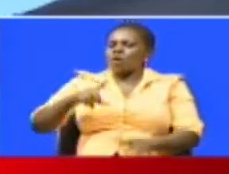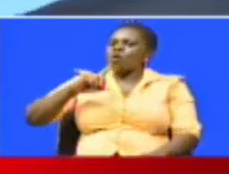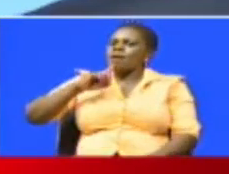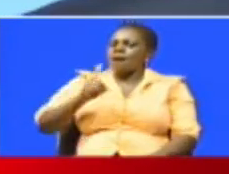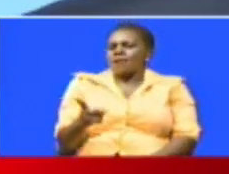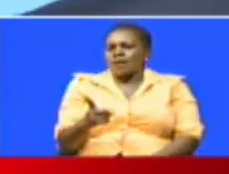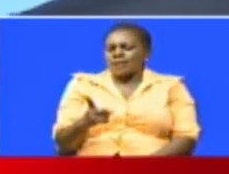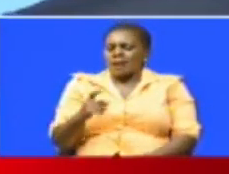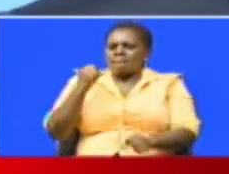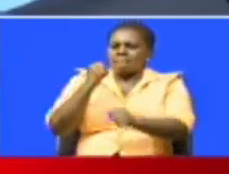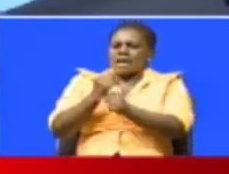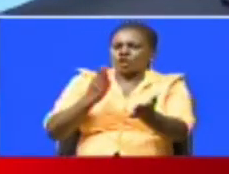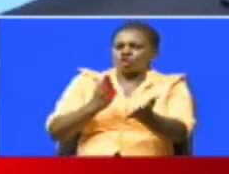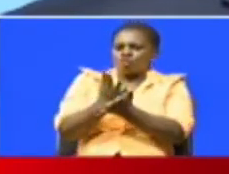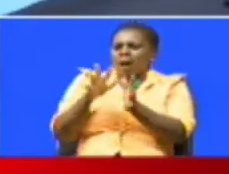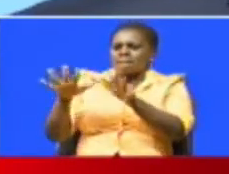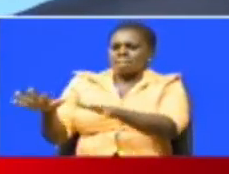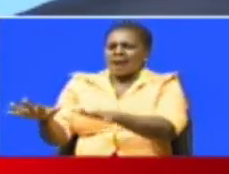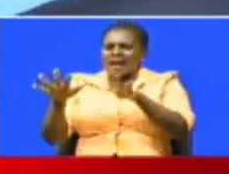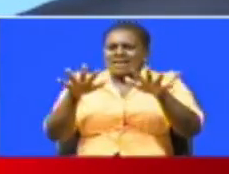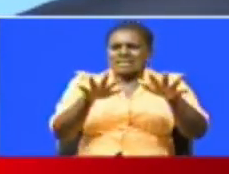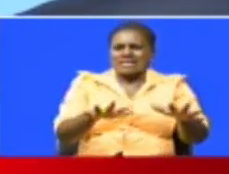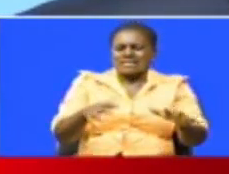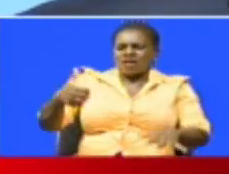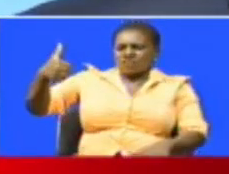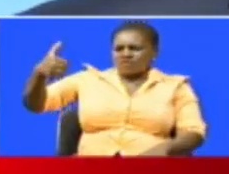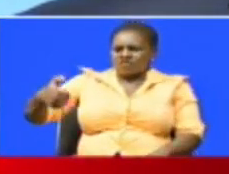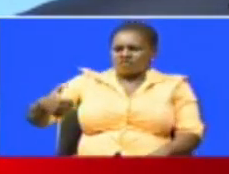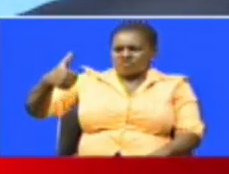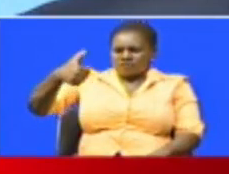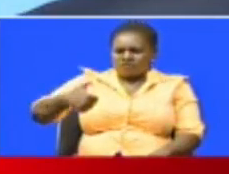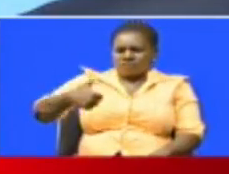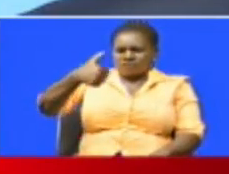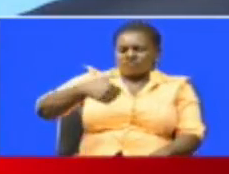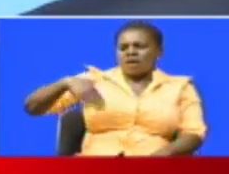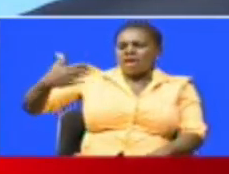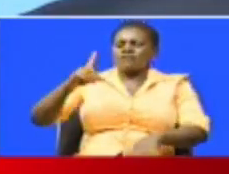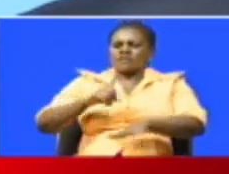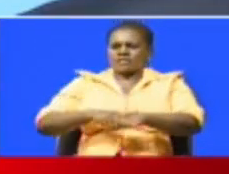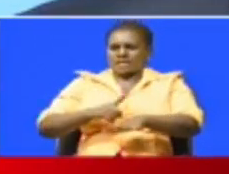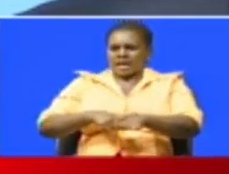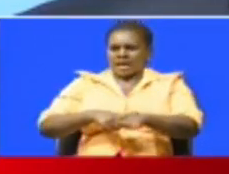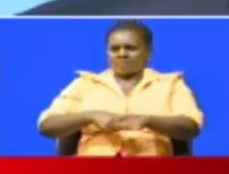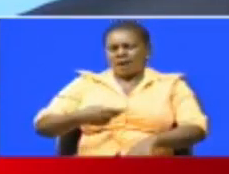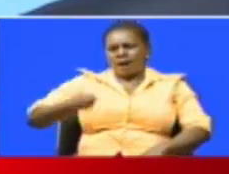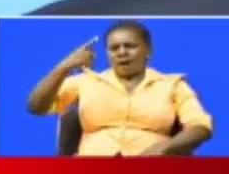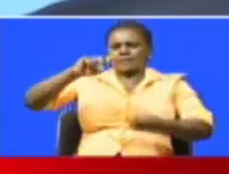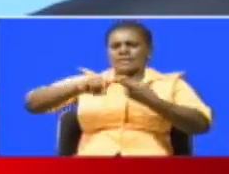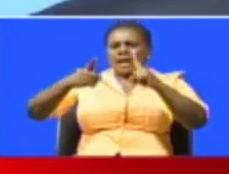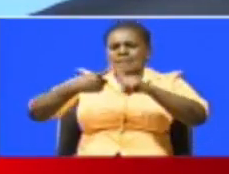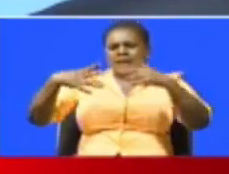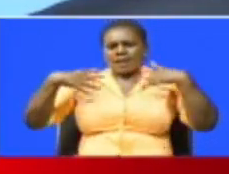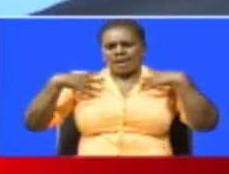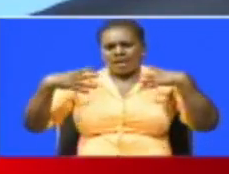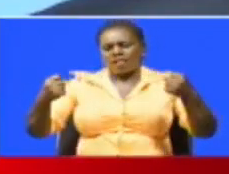directed to ensure that the premises are disinfected regularly to maintain high standards of